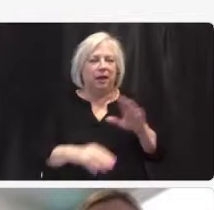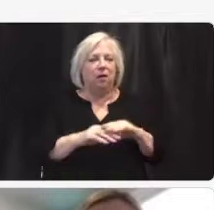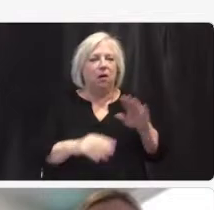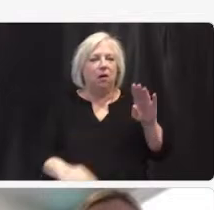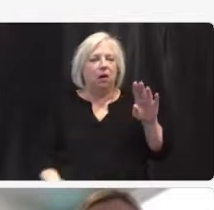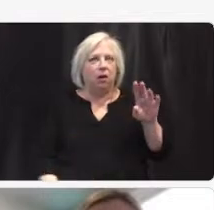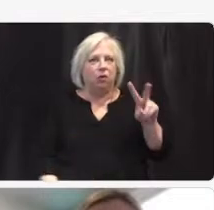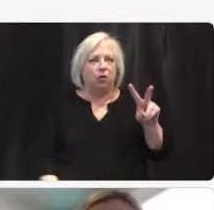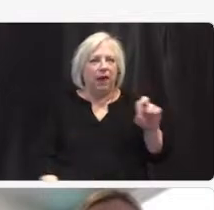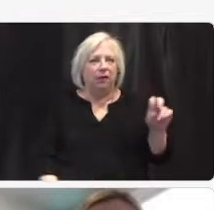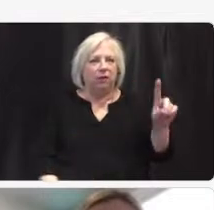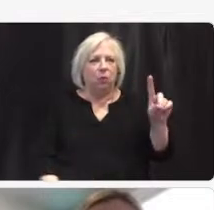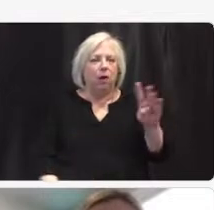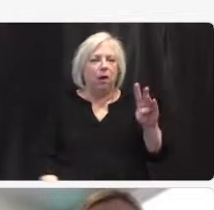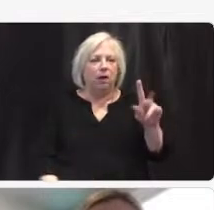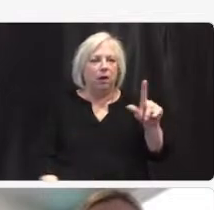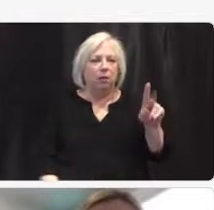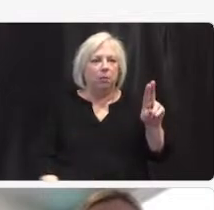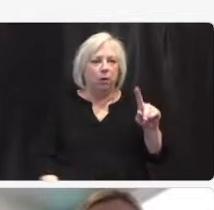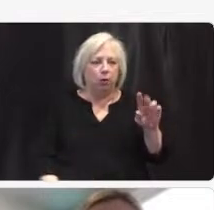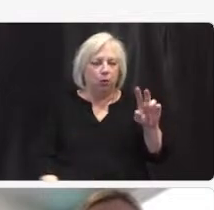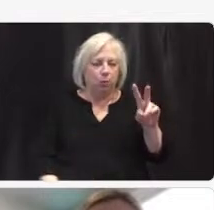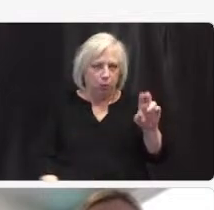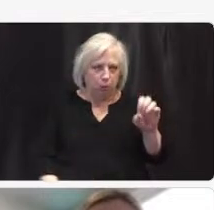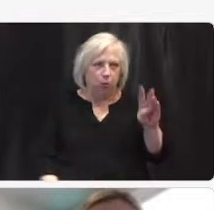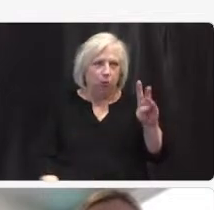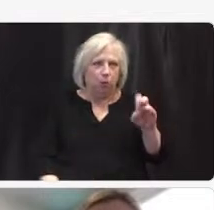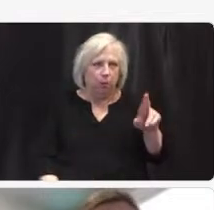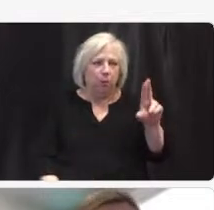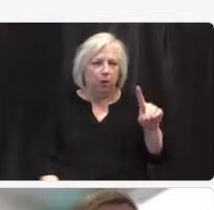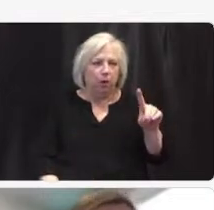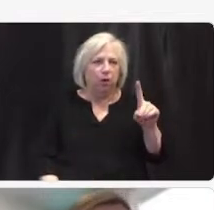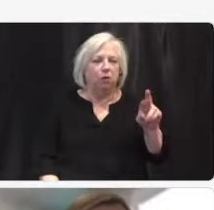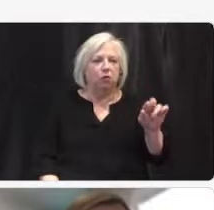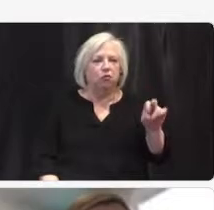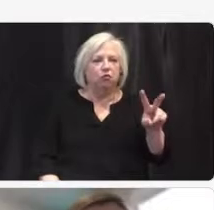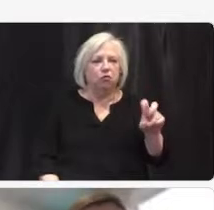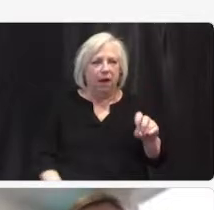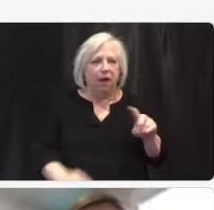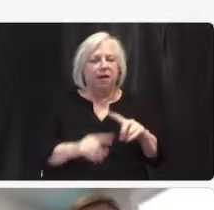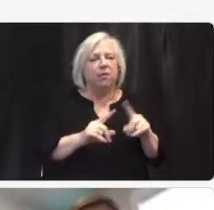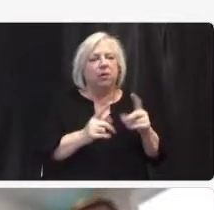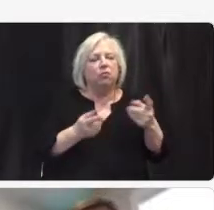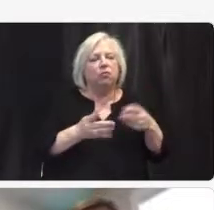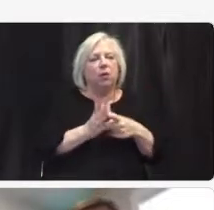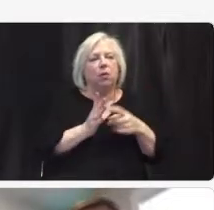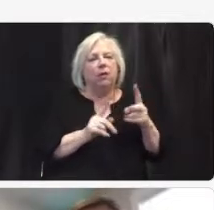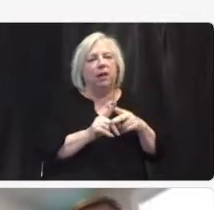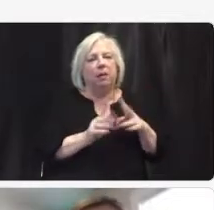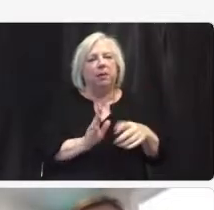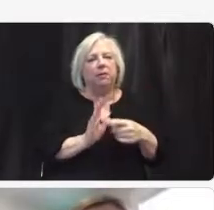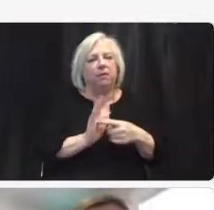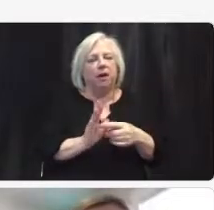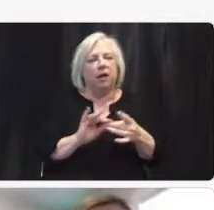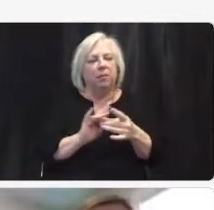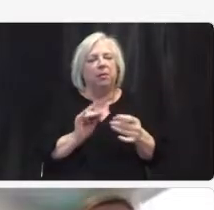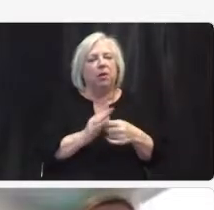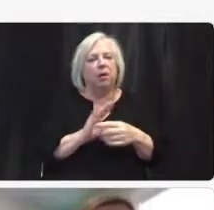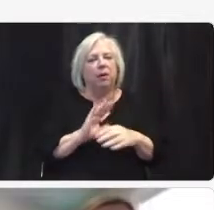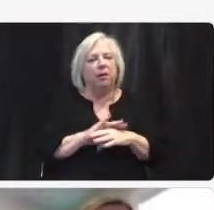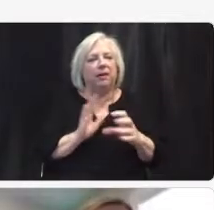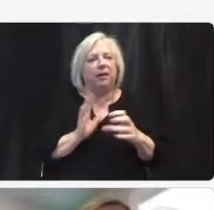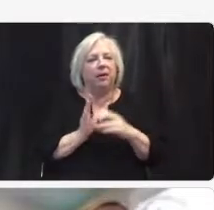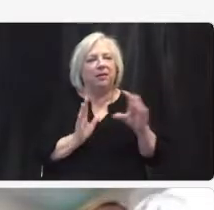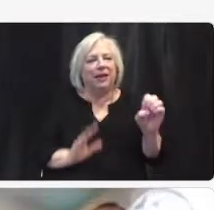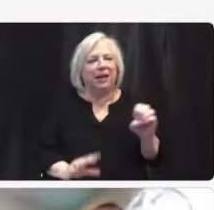Drive. Staff recommends approval of the PDC zoning request, subject to compliance with the comments and conditions noted in paragraph